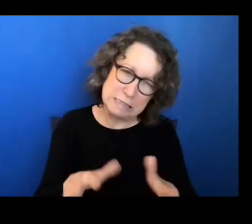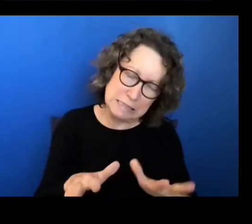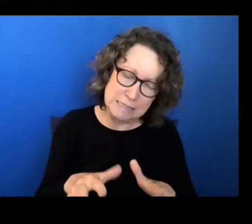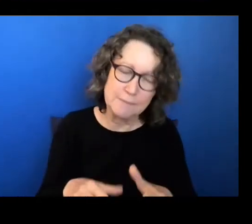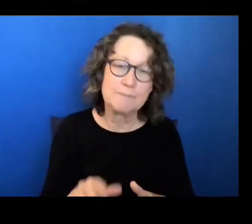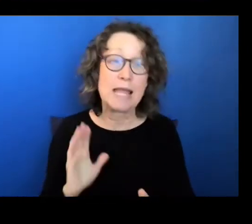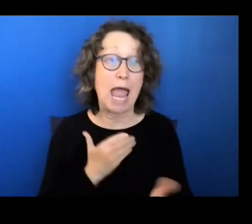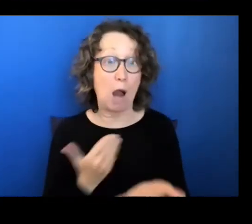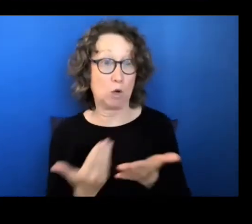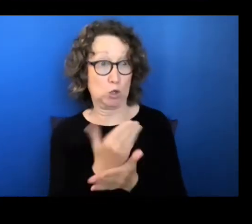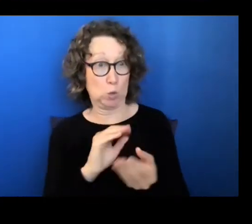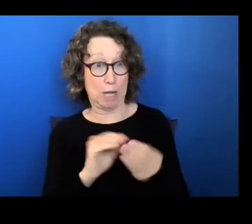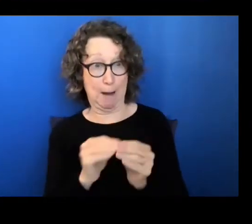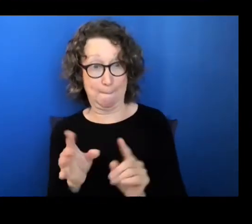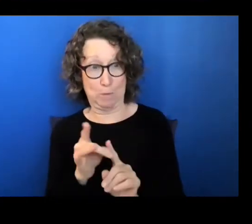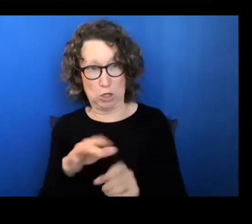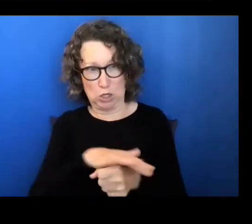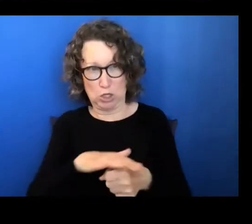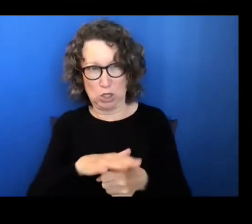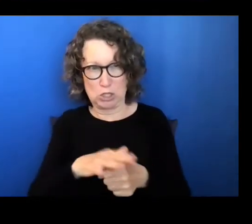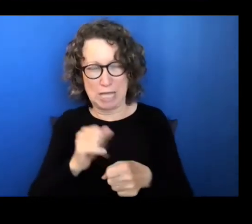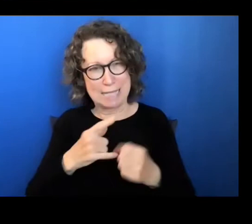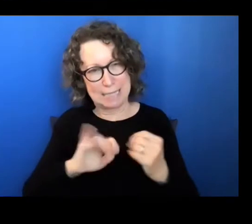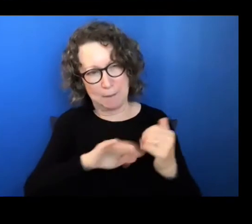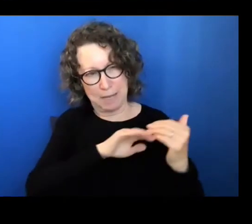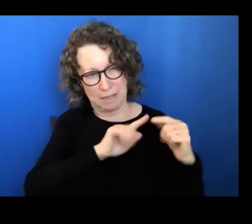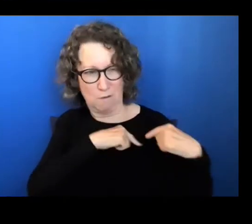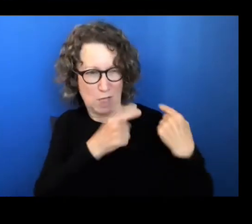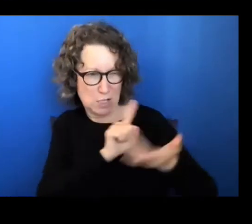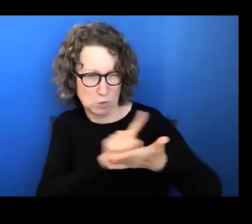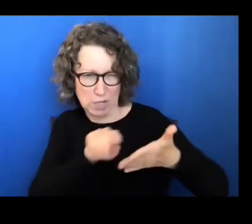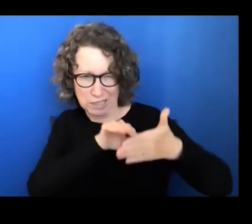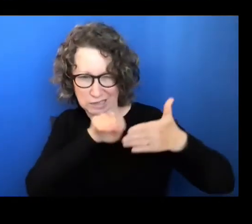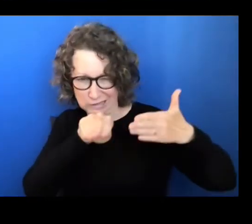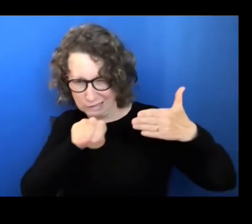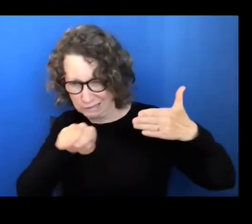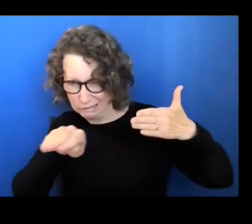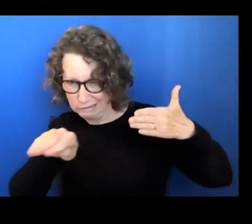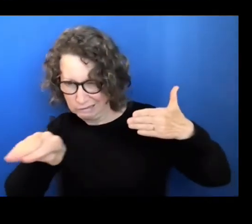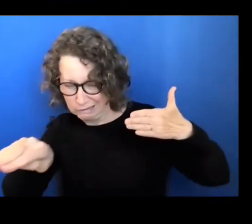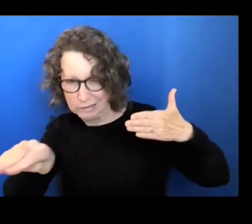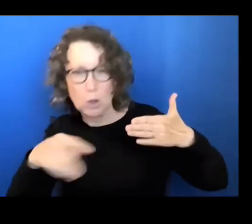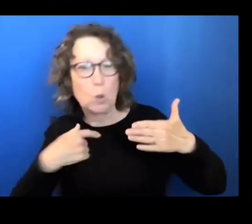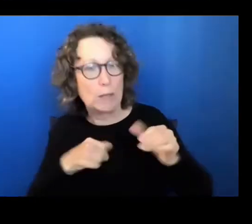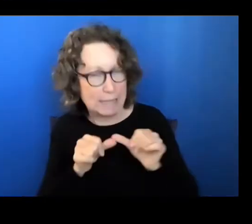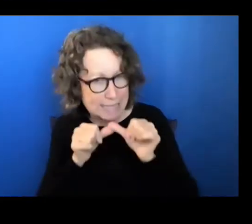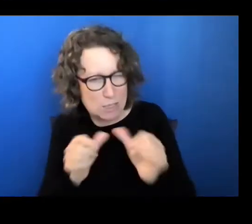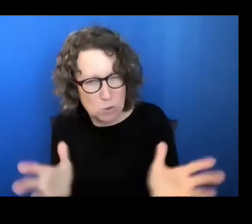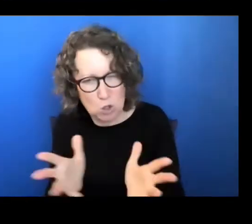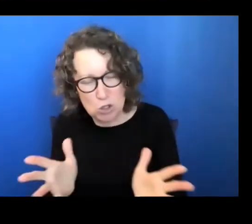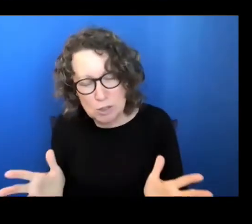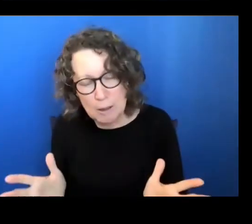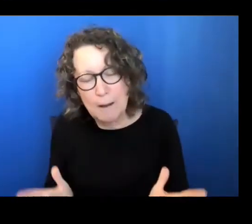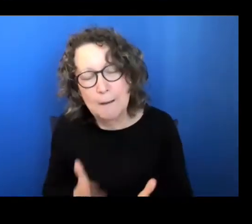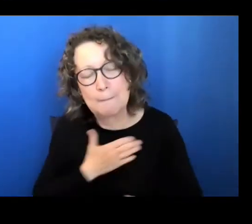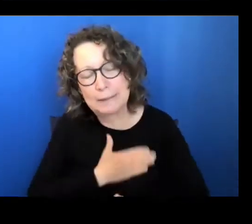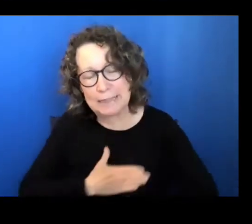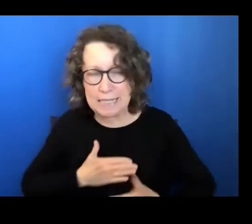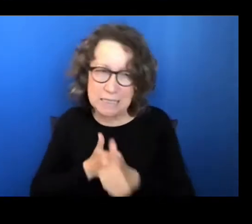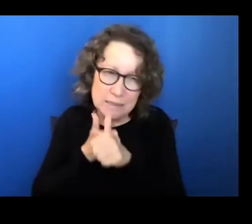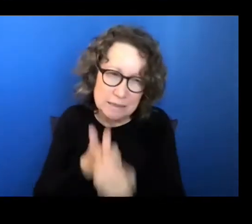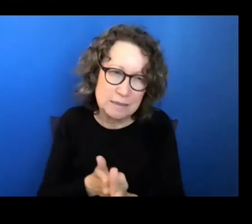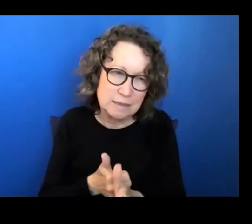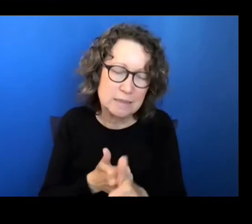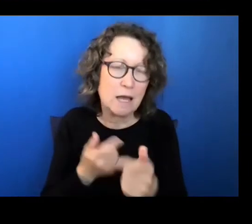Given that our new case rate locally has plateaued over the past week, we continue to urge everyone to keep up with